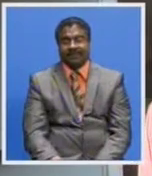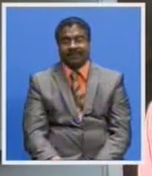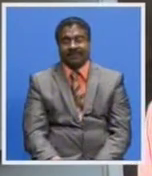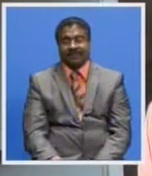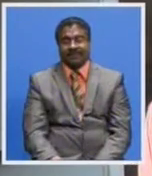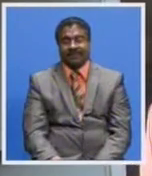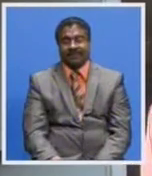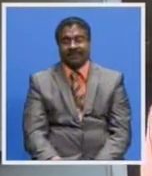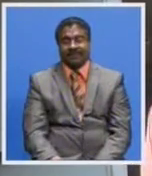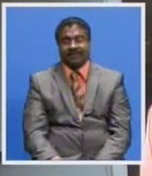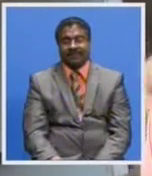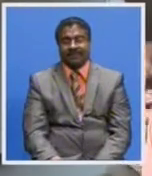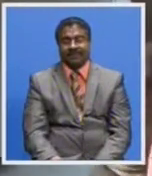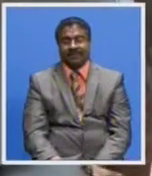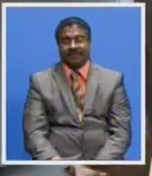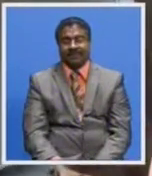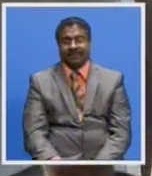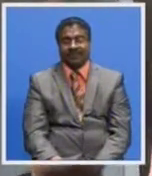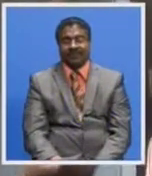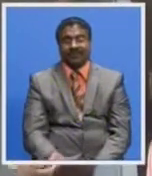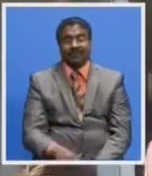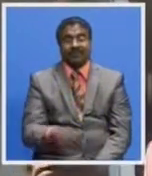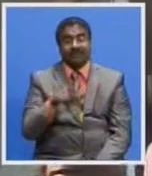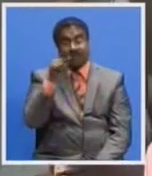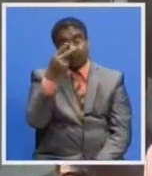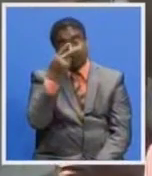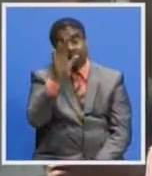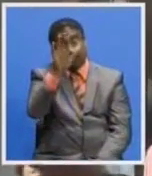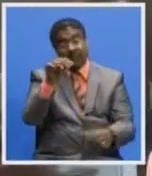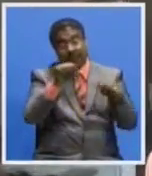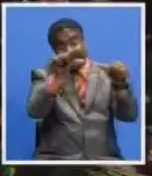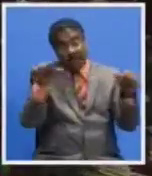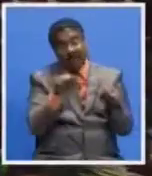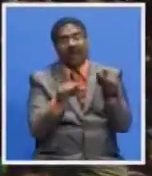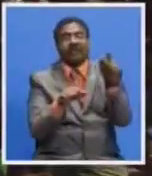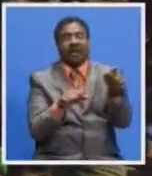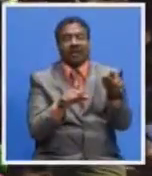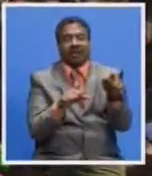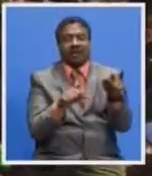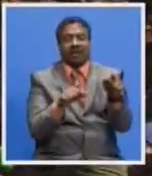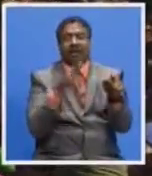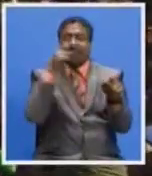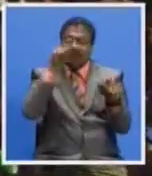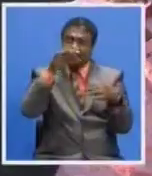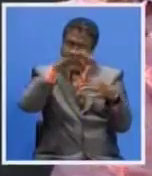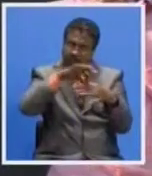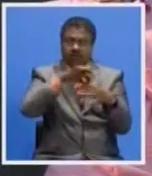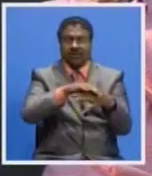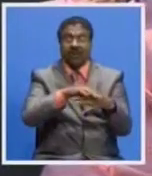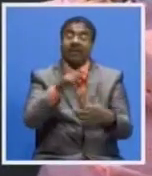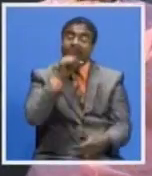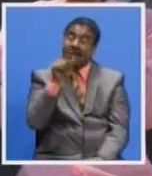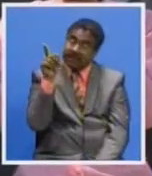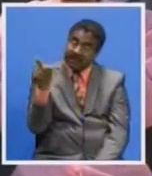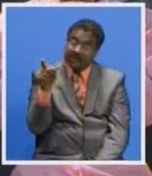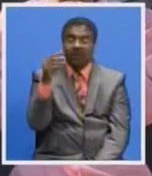Fortunately, we will be able to connect with the people of Katuba and look at your areas of need and bring support there. This is because this man lives with you, he